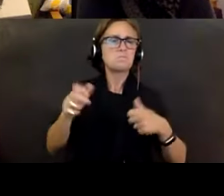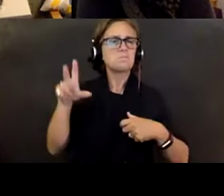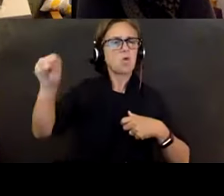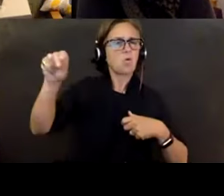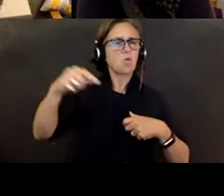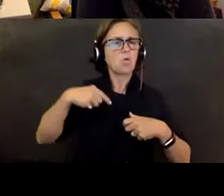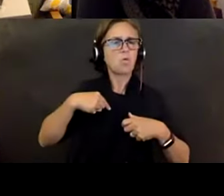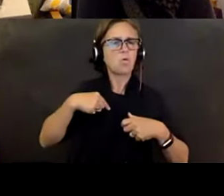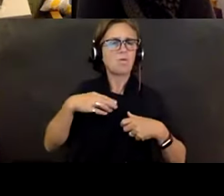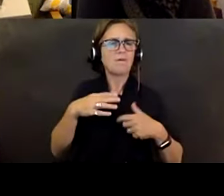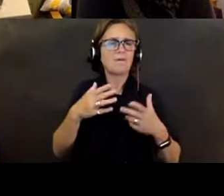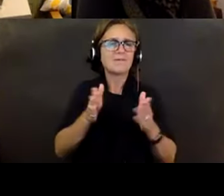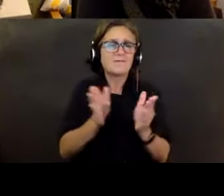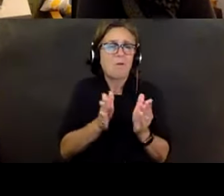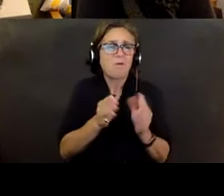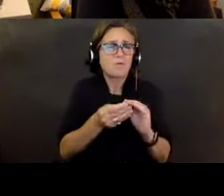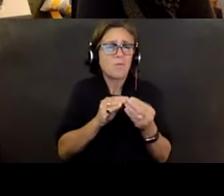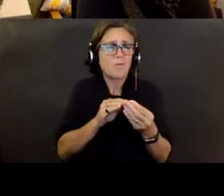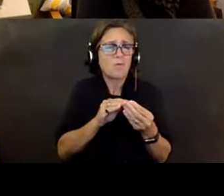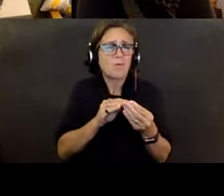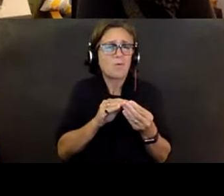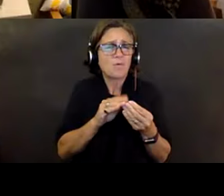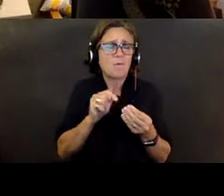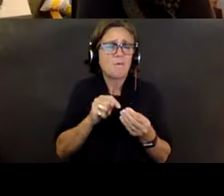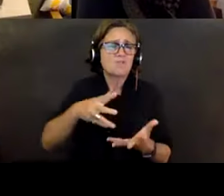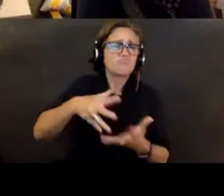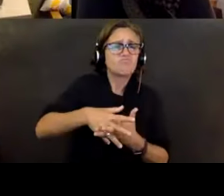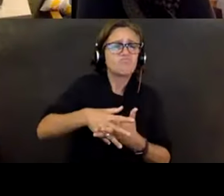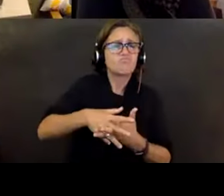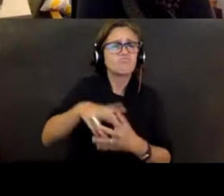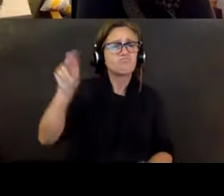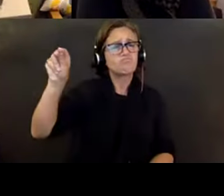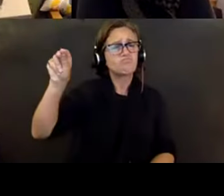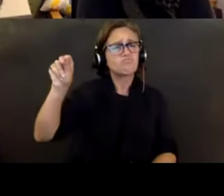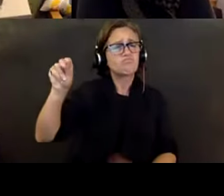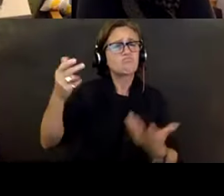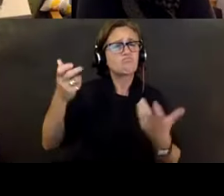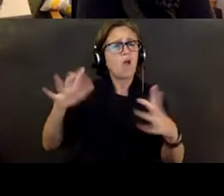just planted, and